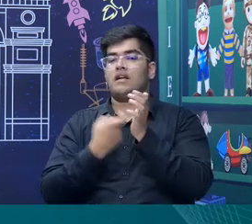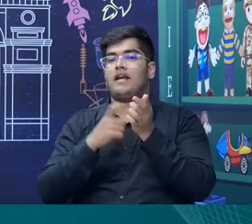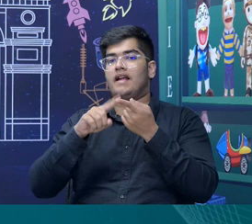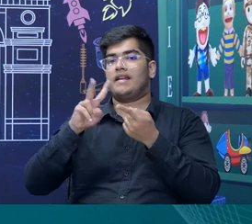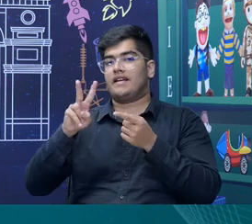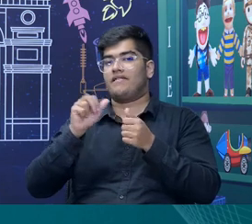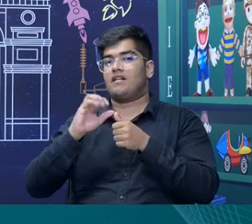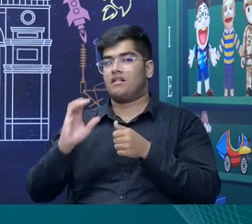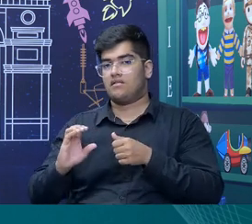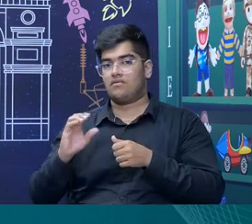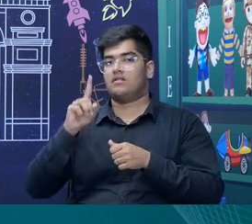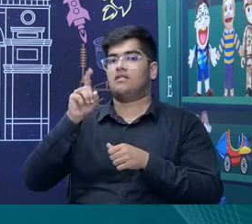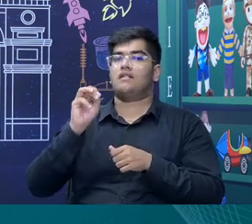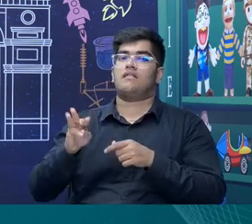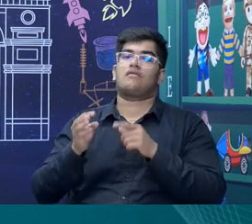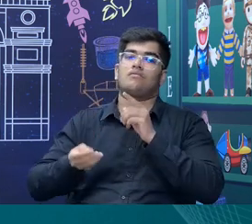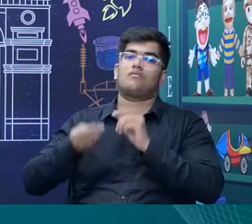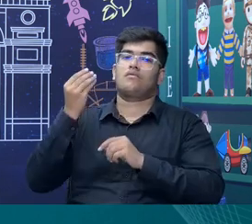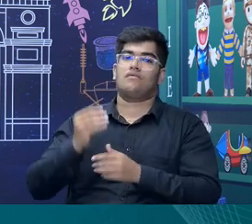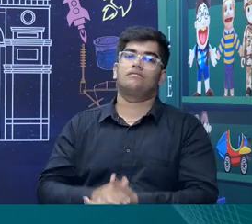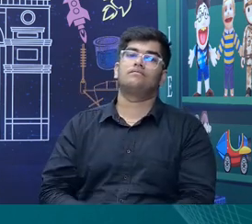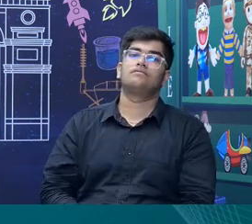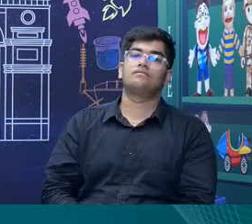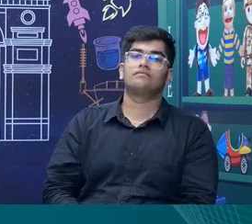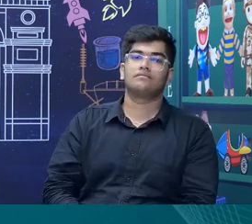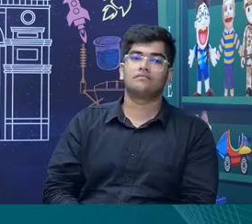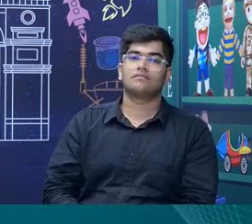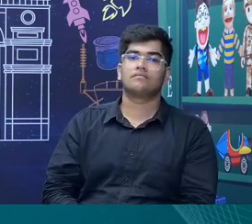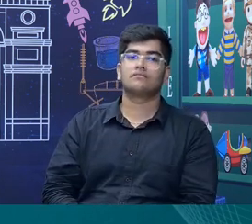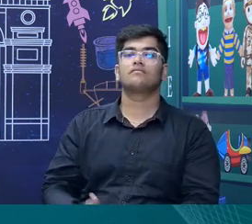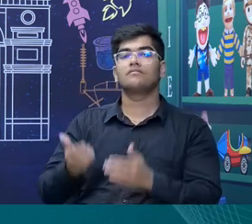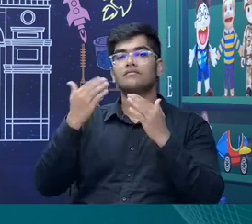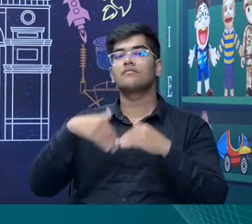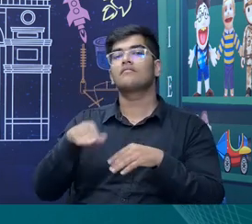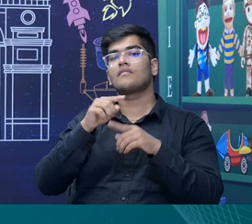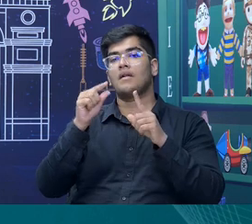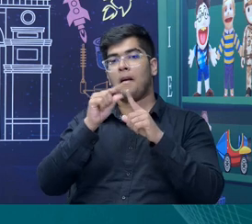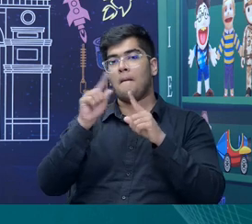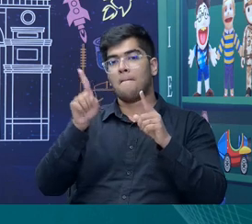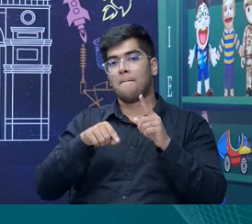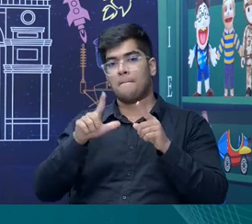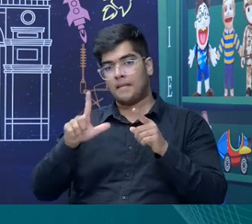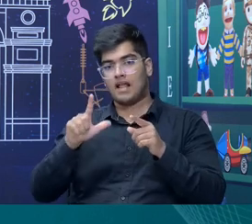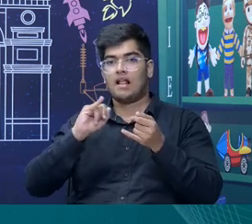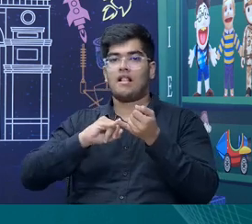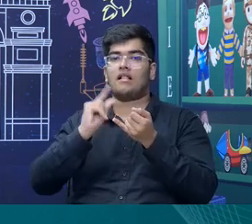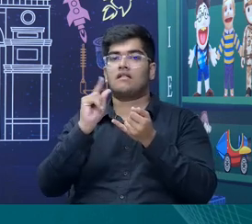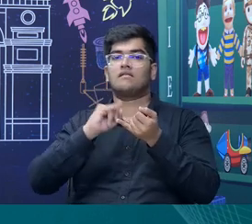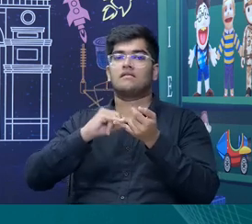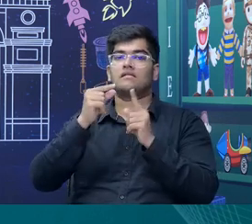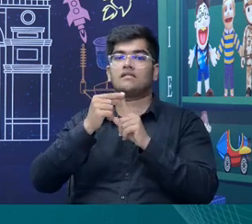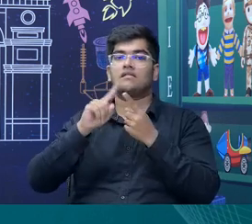10 000. next is State the purpose of profit and loss suspense